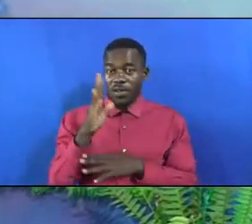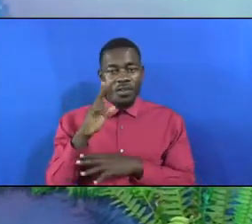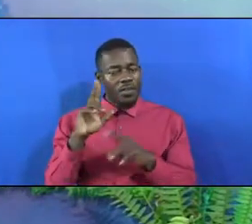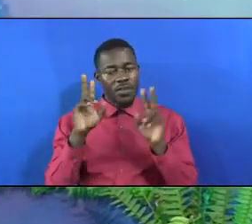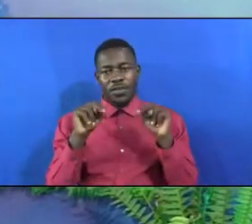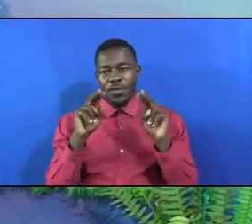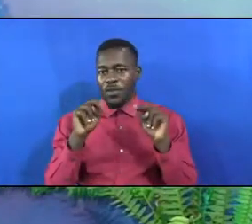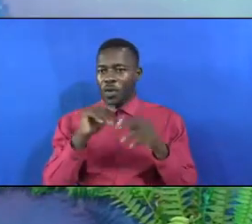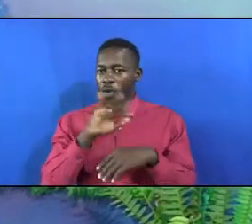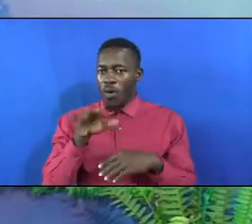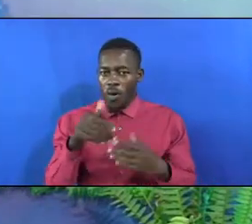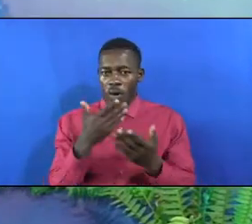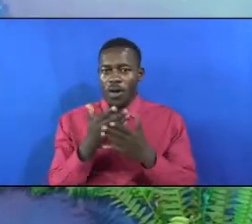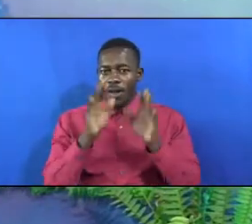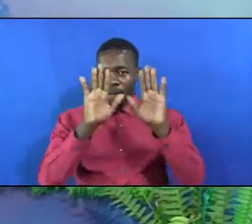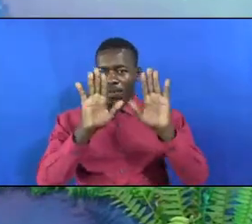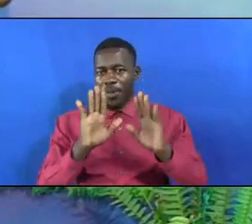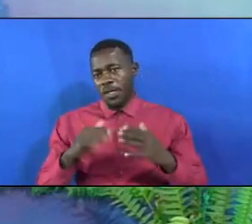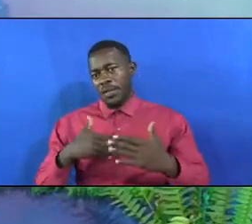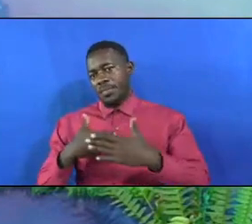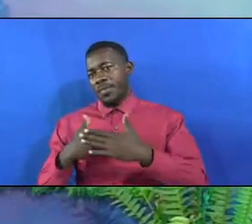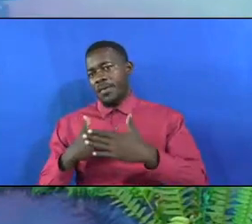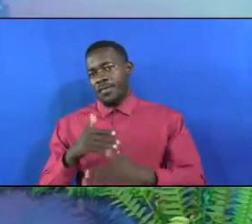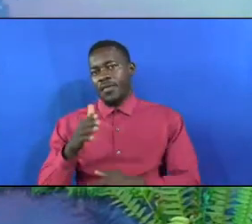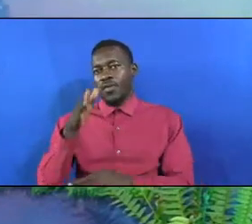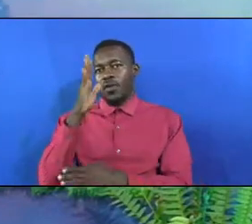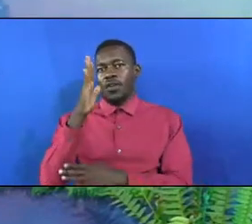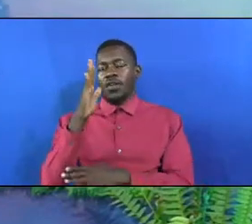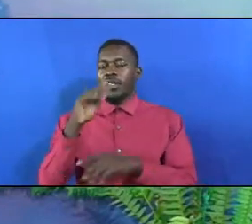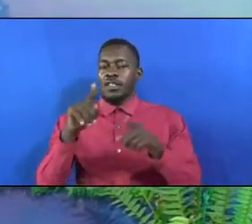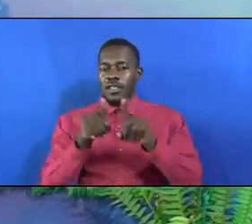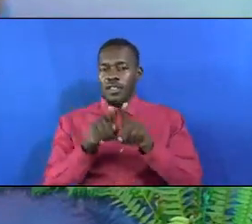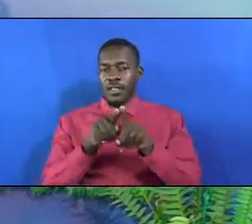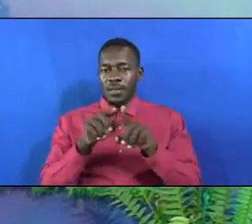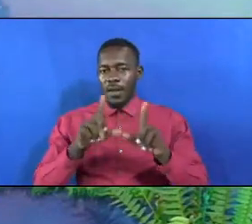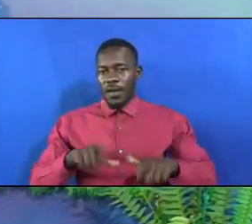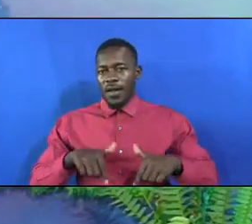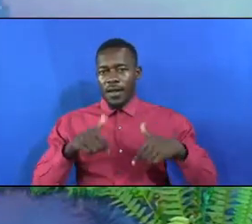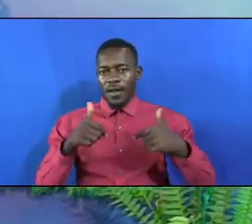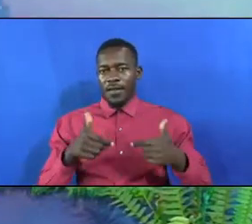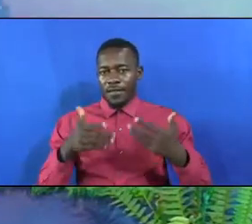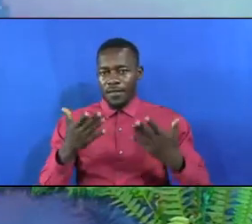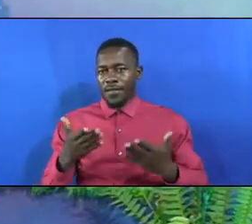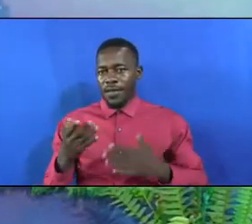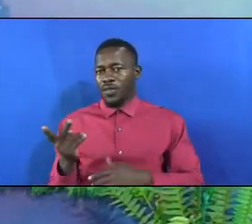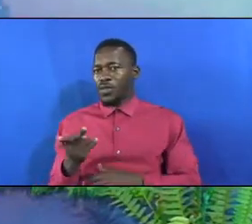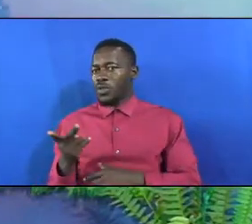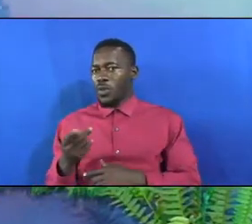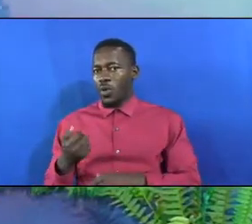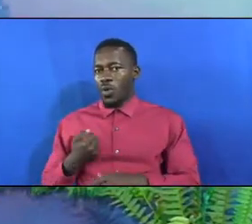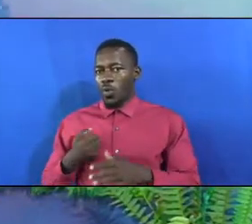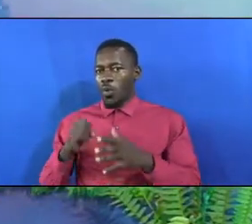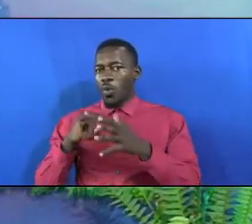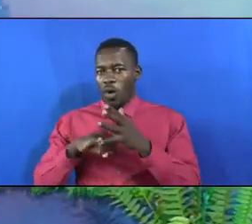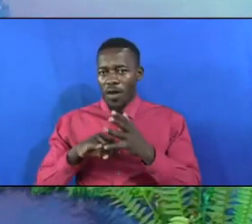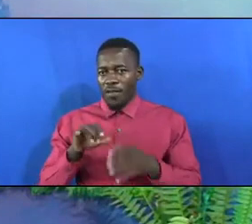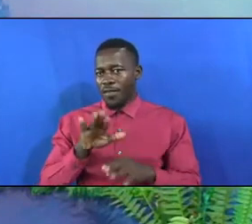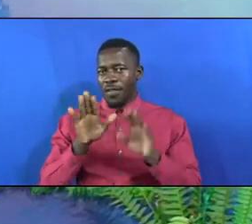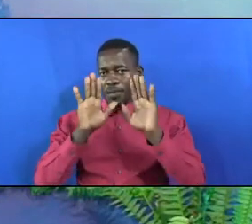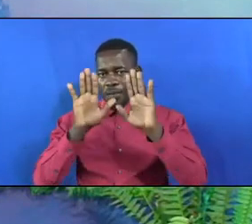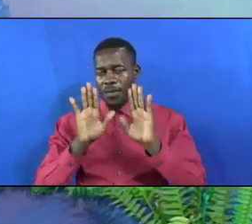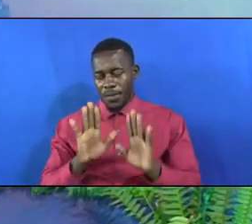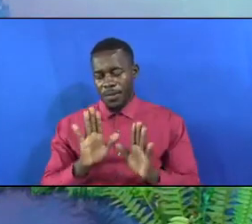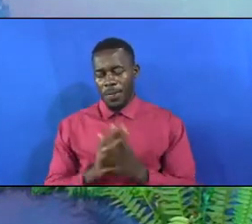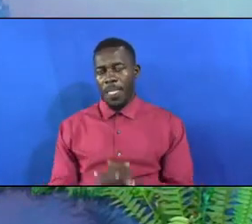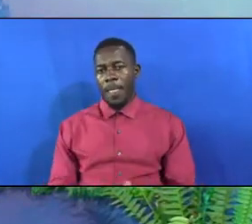precious in the sight of God, just as the life of Pharaoh or the midwives were in the sight of the Lord.